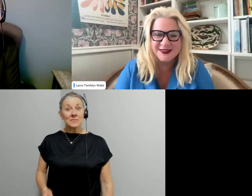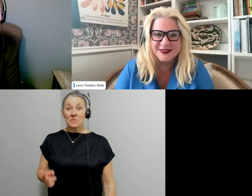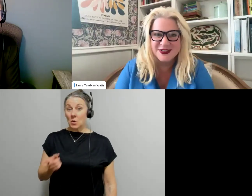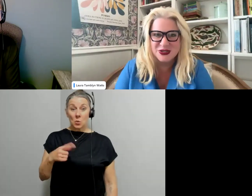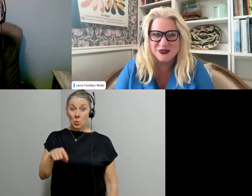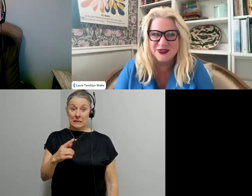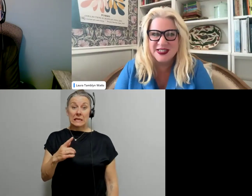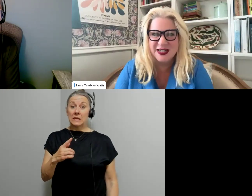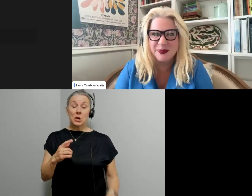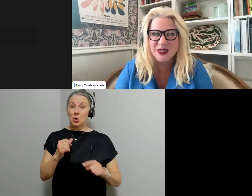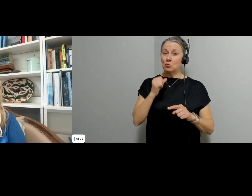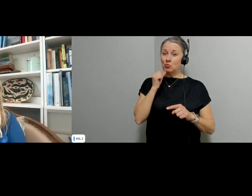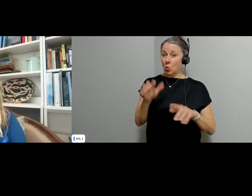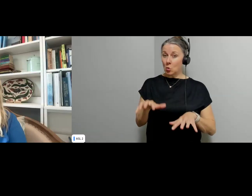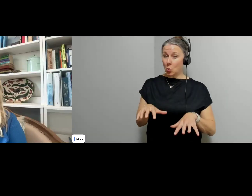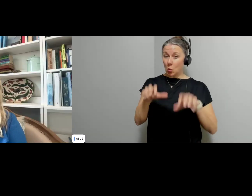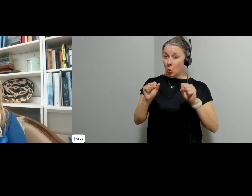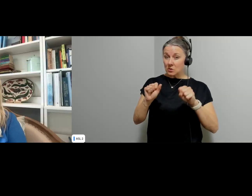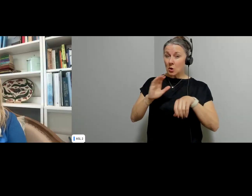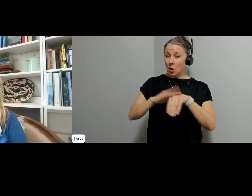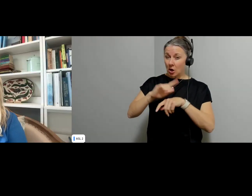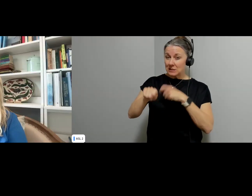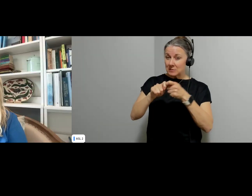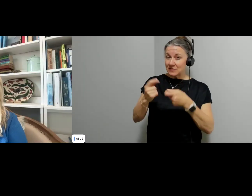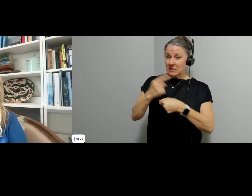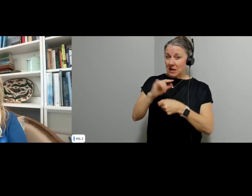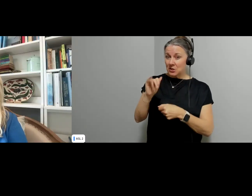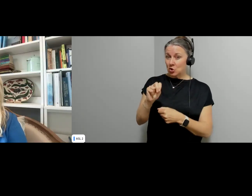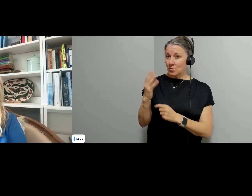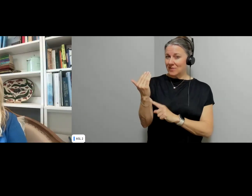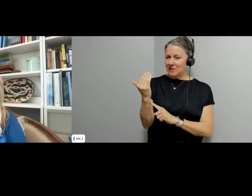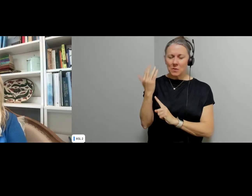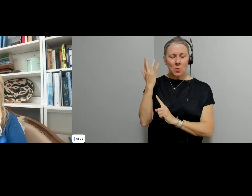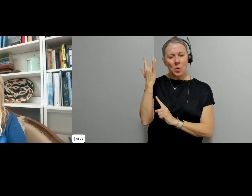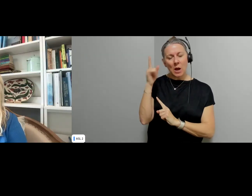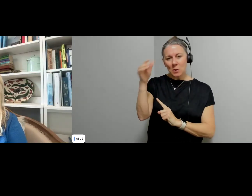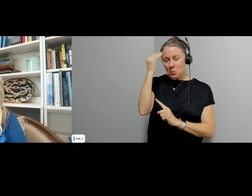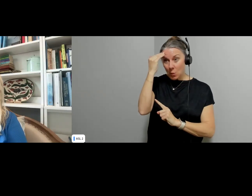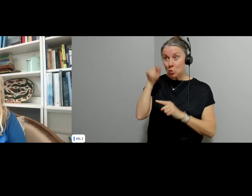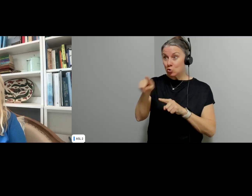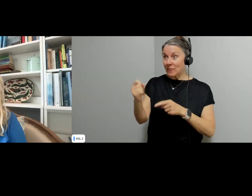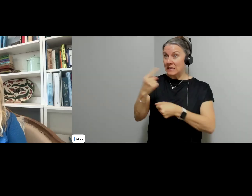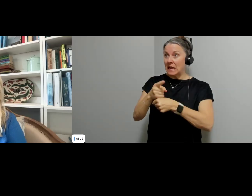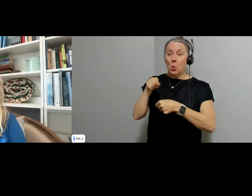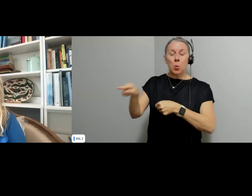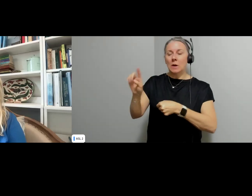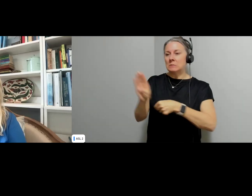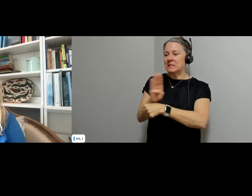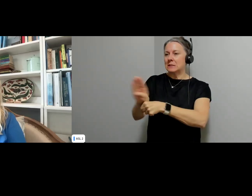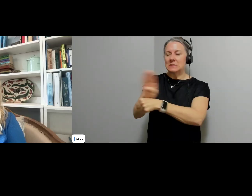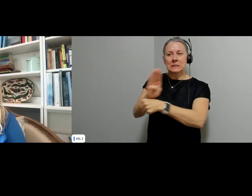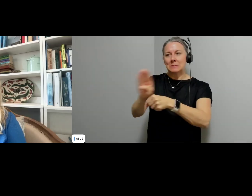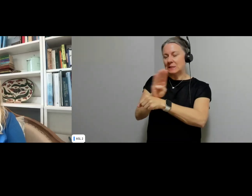on June 15th because we know how busy each and all of you are. It is through inspirational